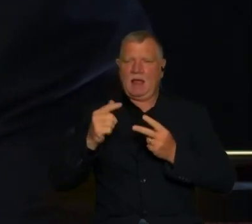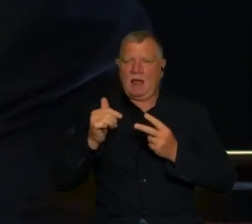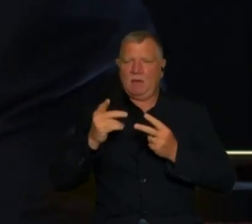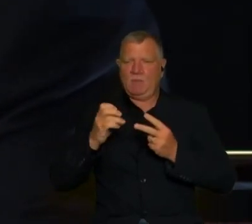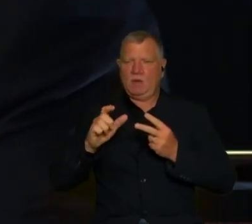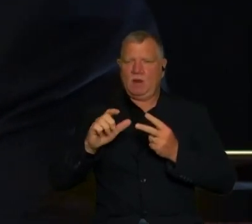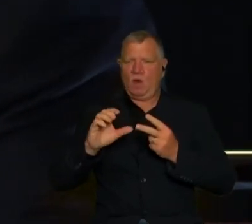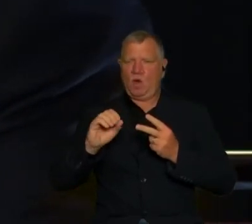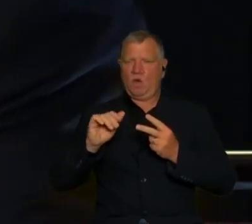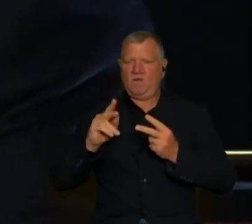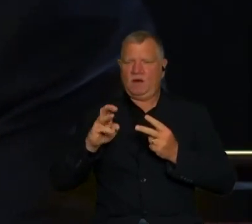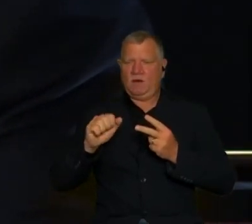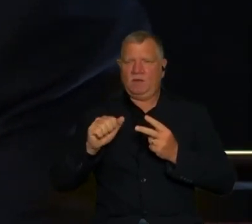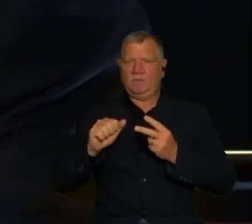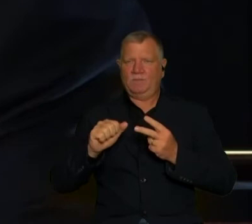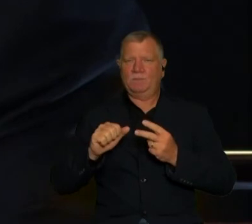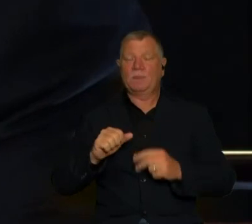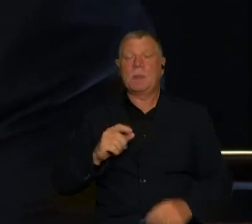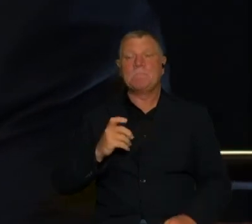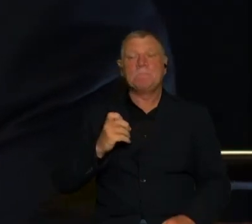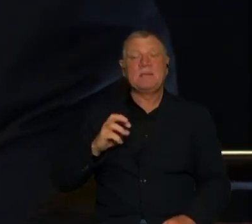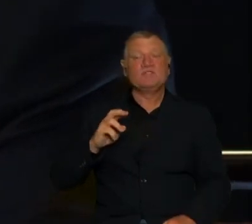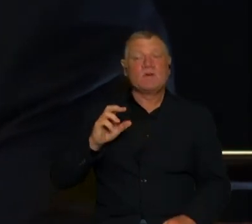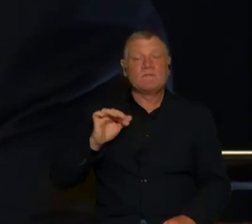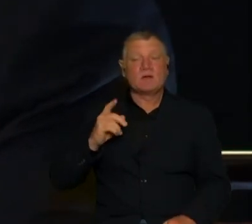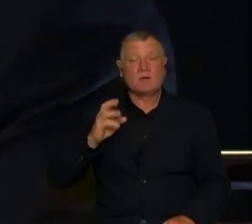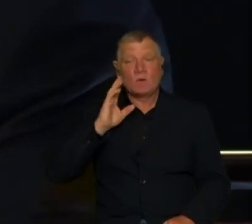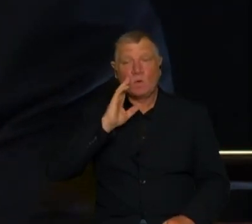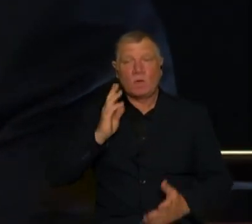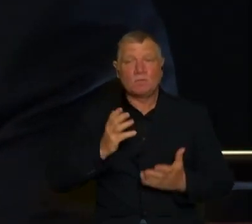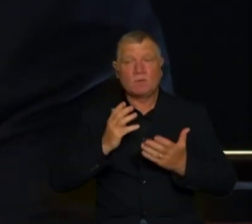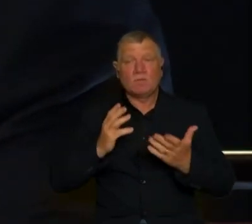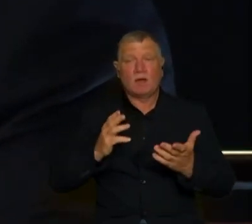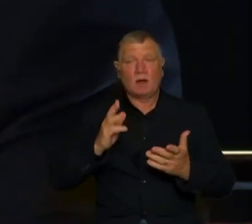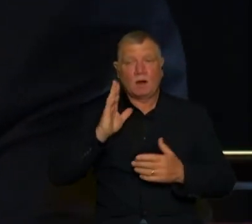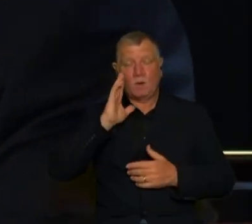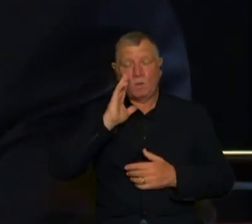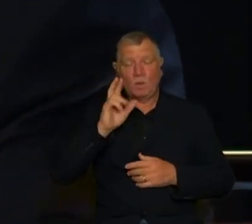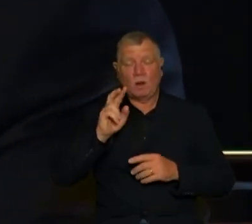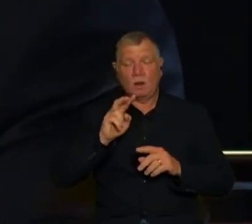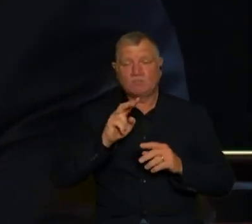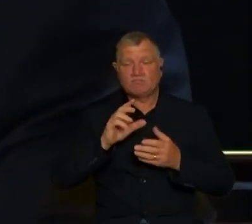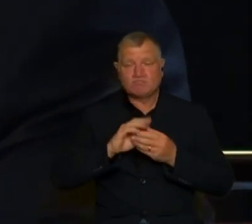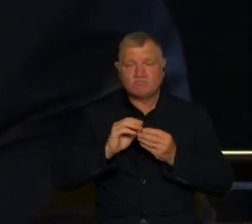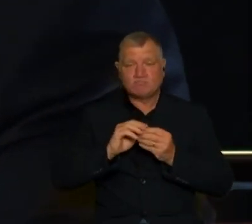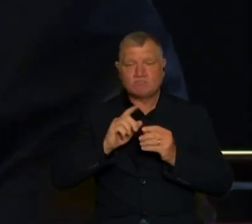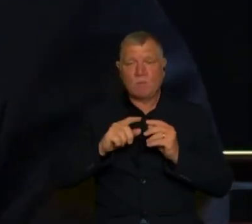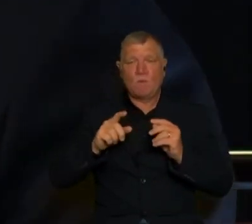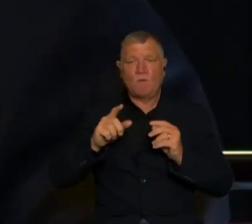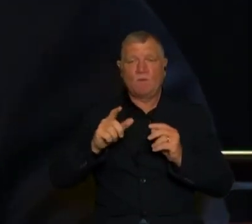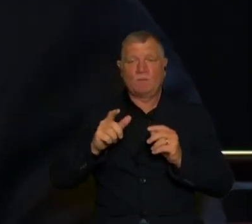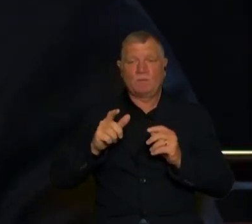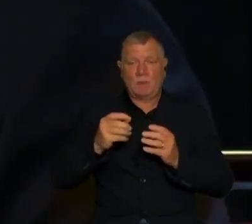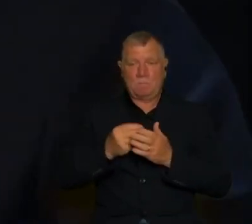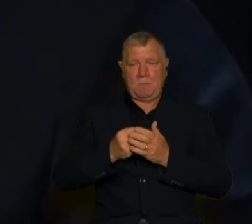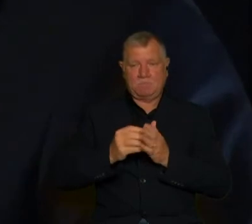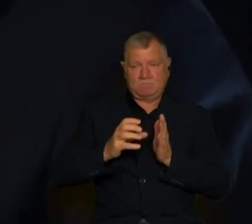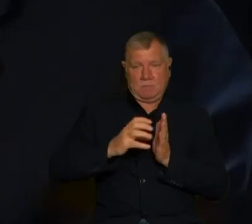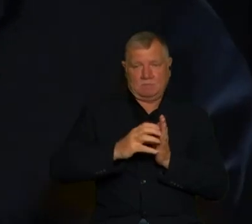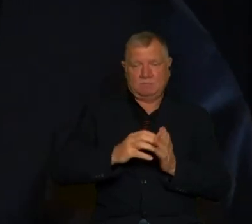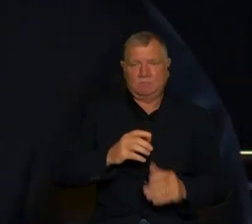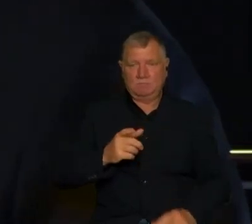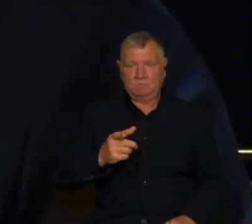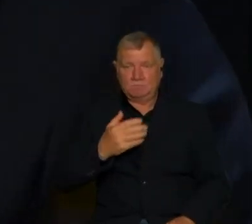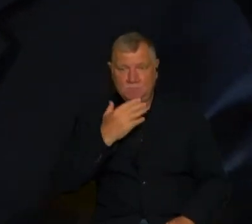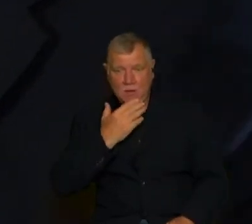Oliveira. Mr. Fichtner will provide, I believe, an overview of the Pension Reserve Trust for us.